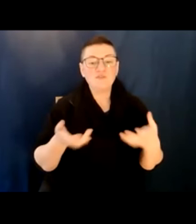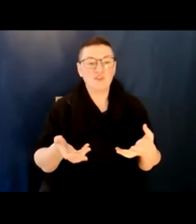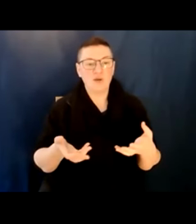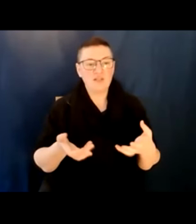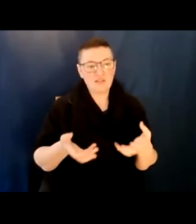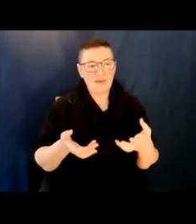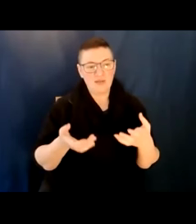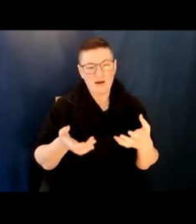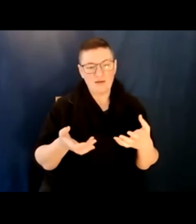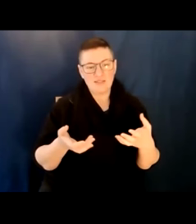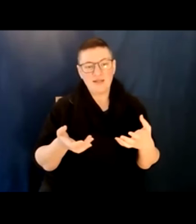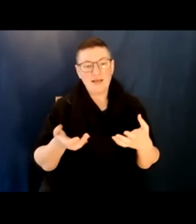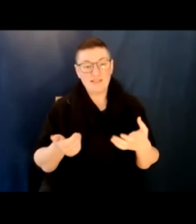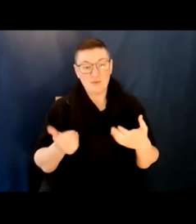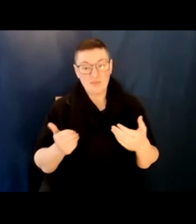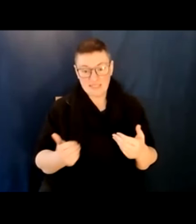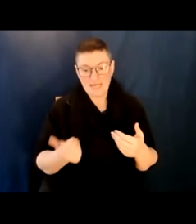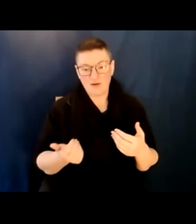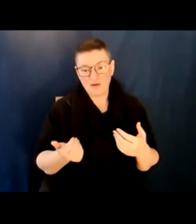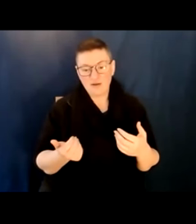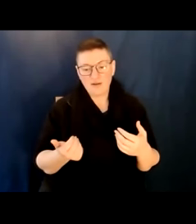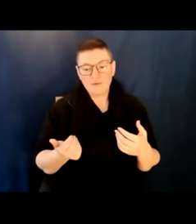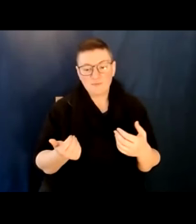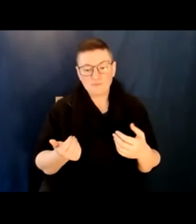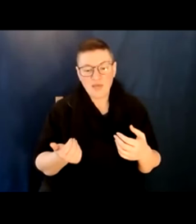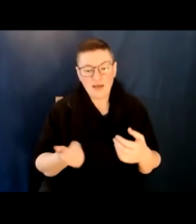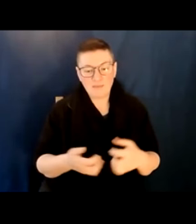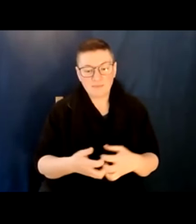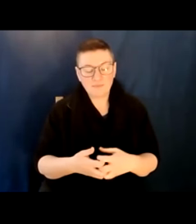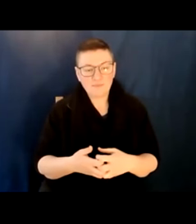was full of joy" talks about the heart as though it's a container